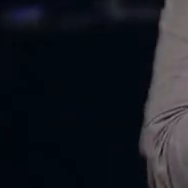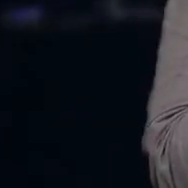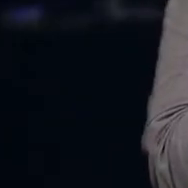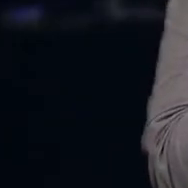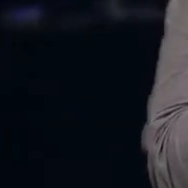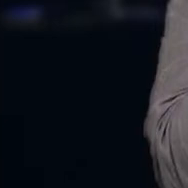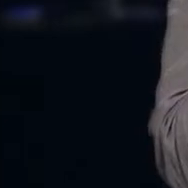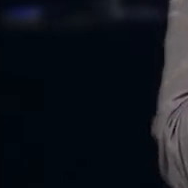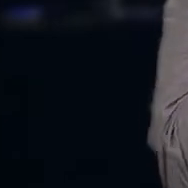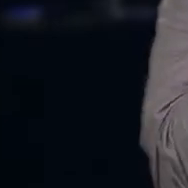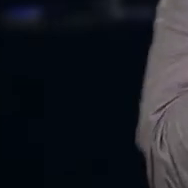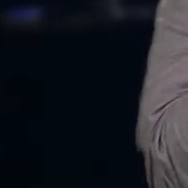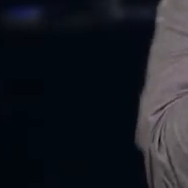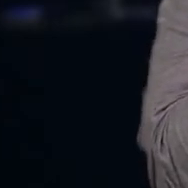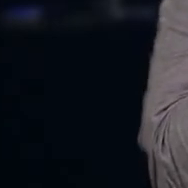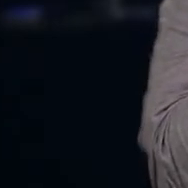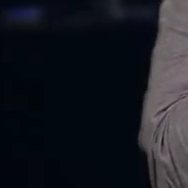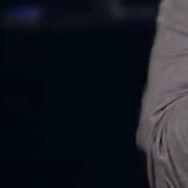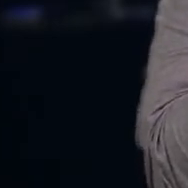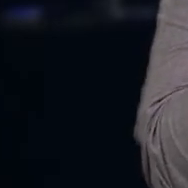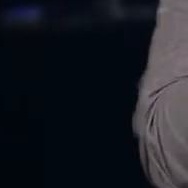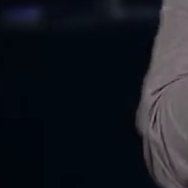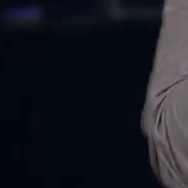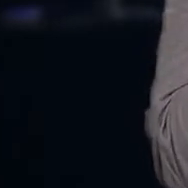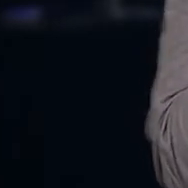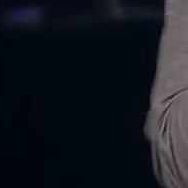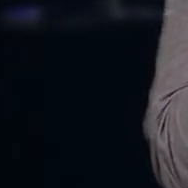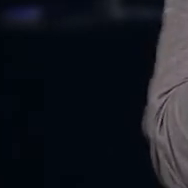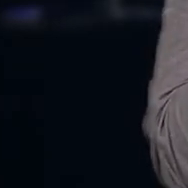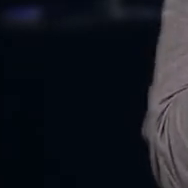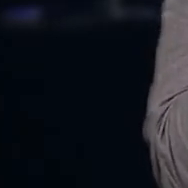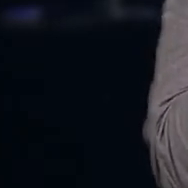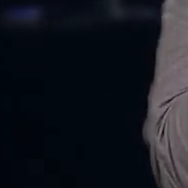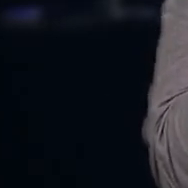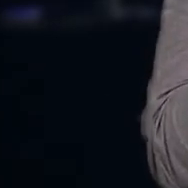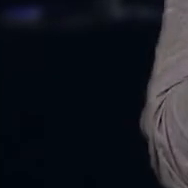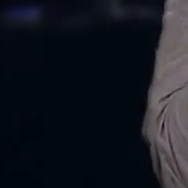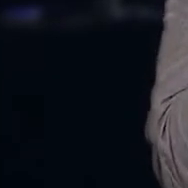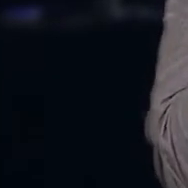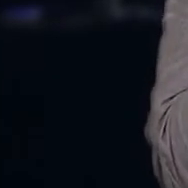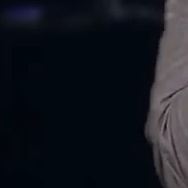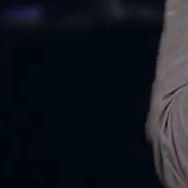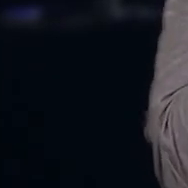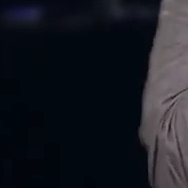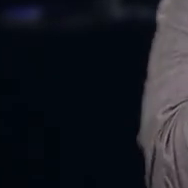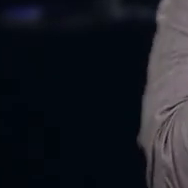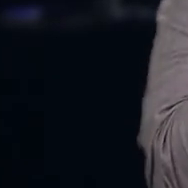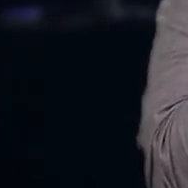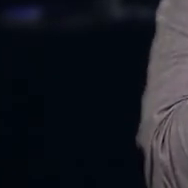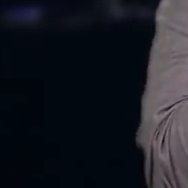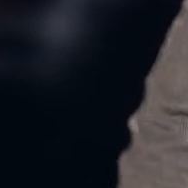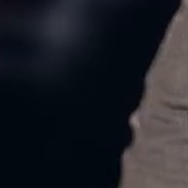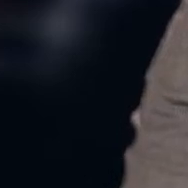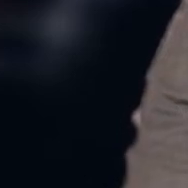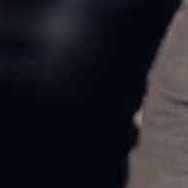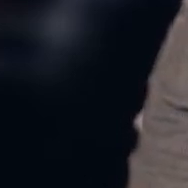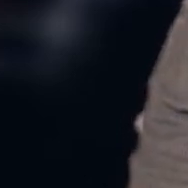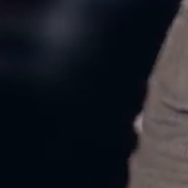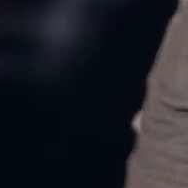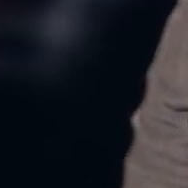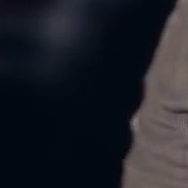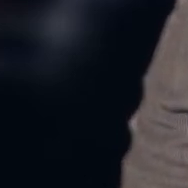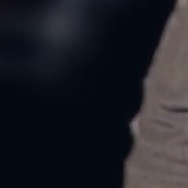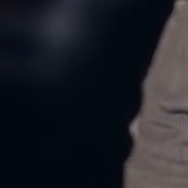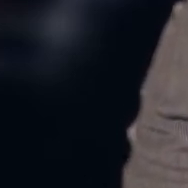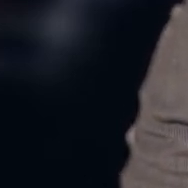Trinbagonians, you may know me as Blaze. Through my TV and radio shows, you've invited me into your lives. Now, the media's freedom